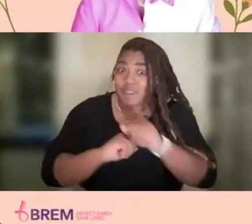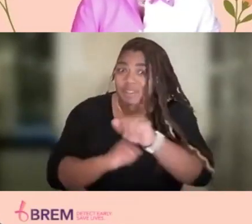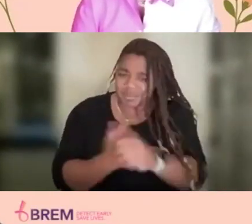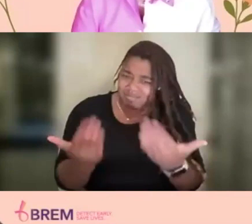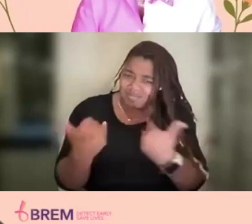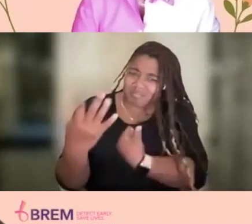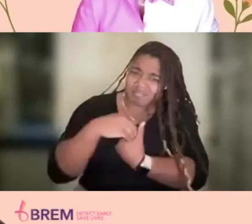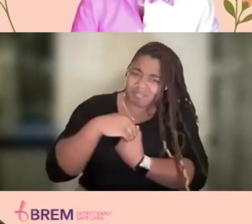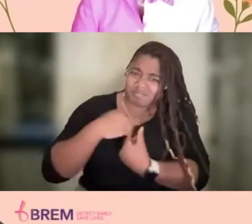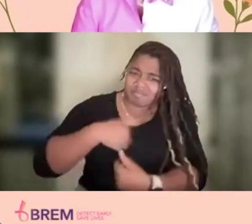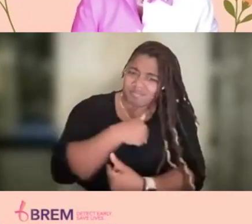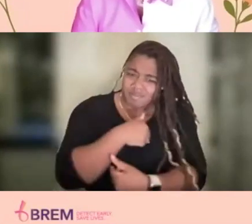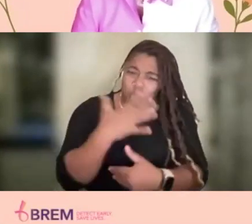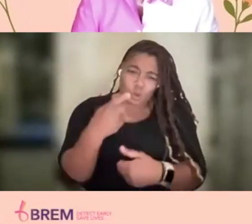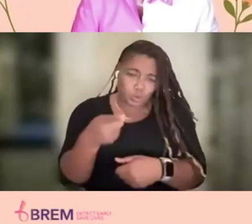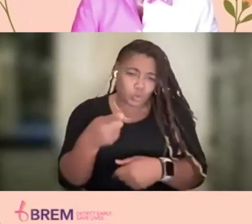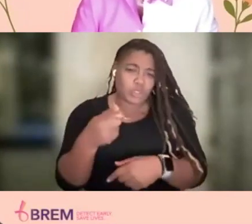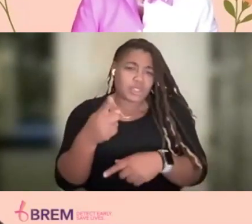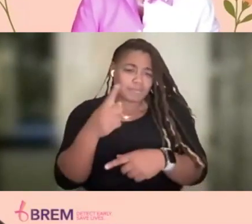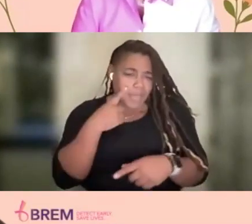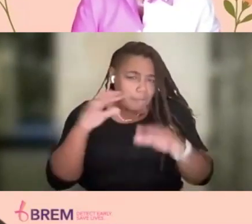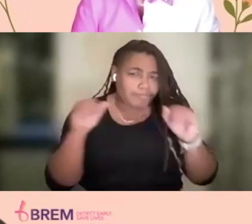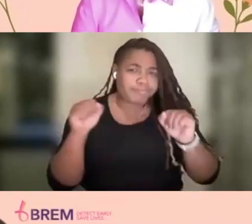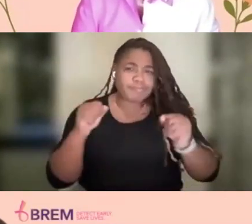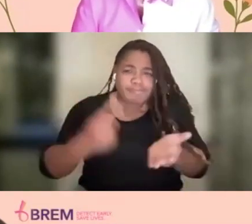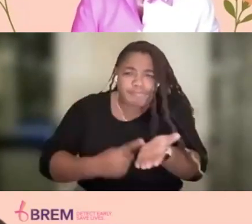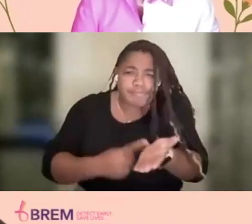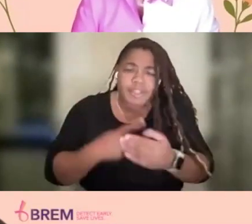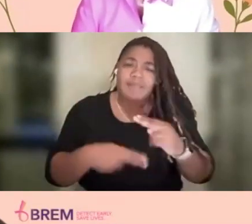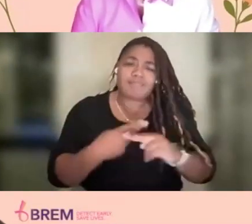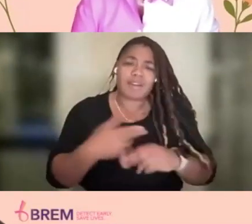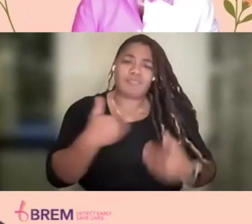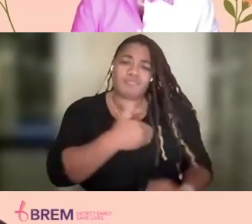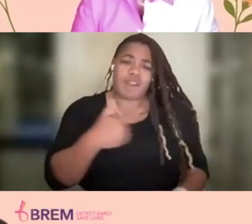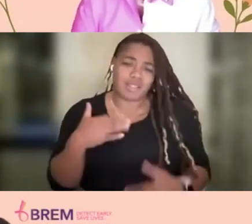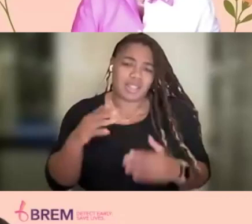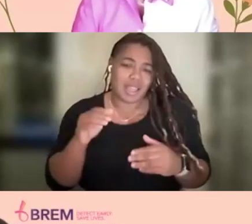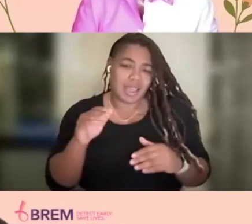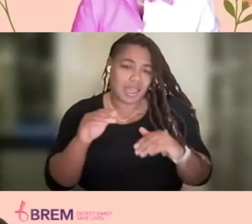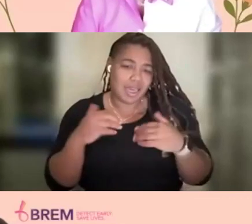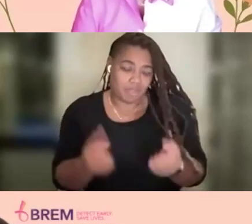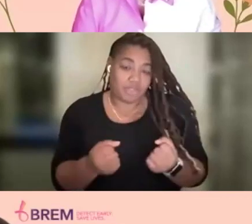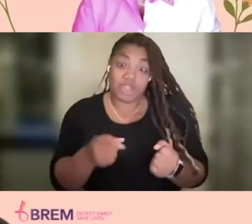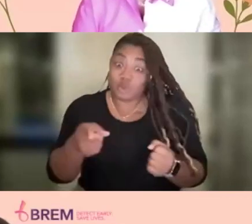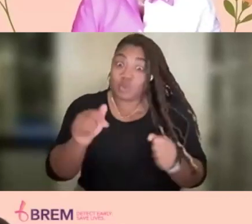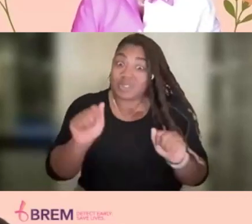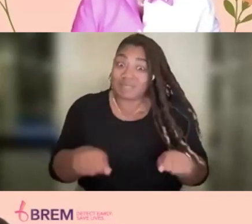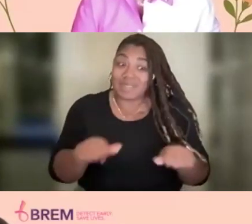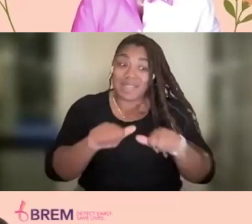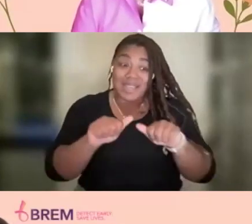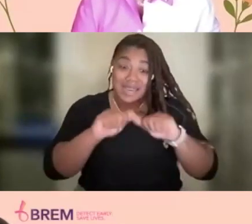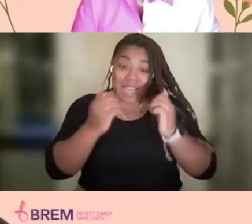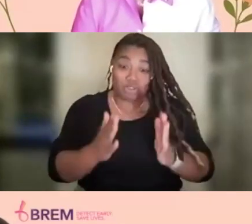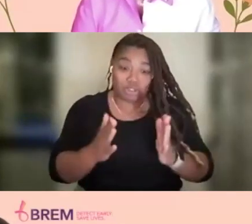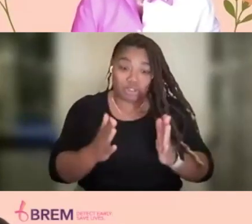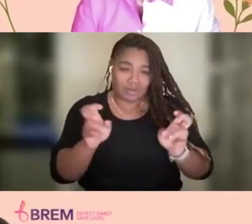as a champion for breast health, and there are many ways that you can be an agent for better health outcomes. So please